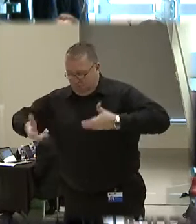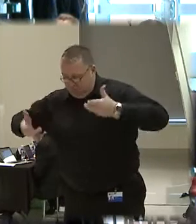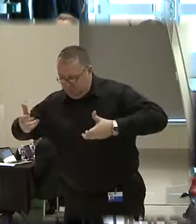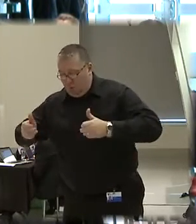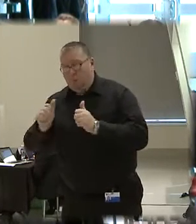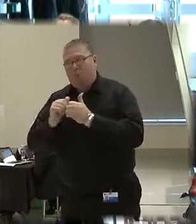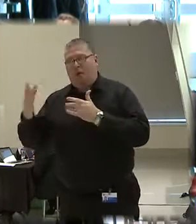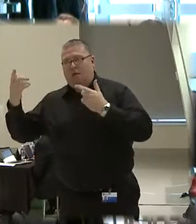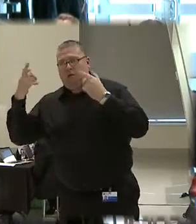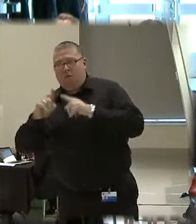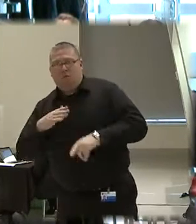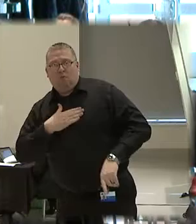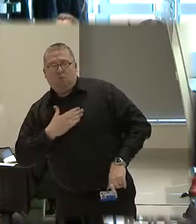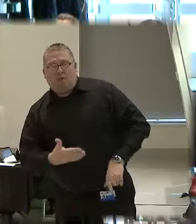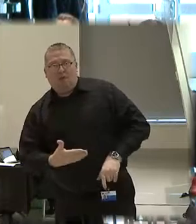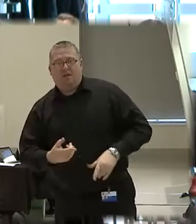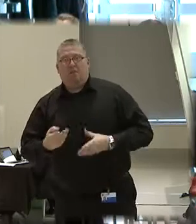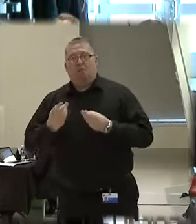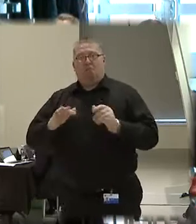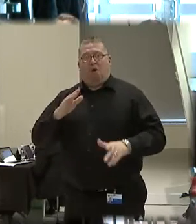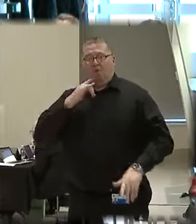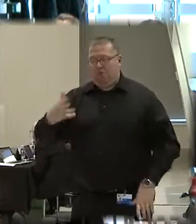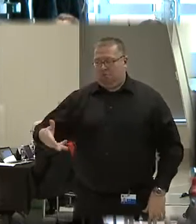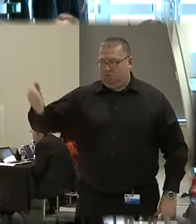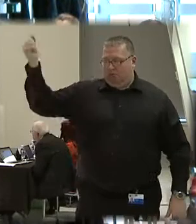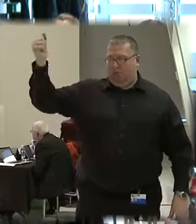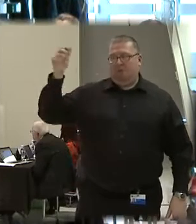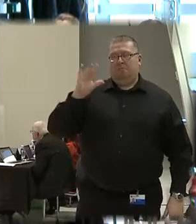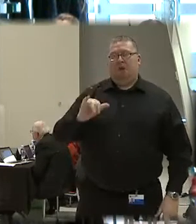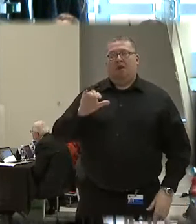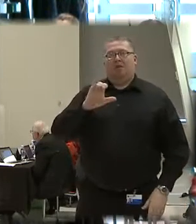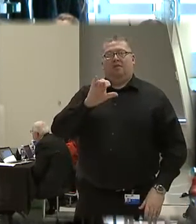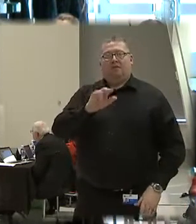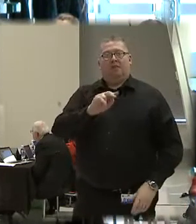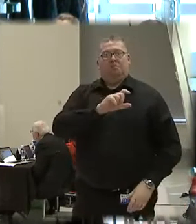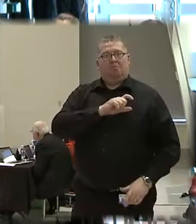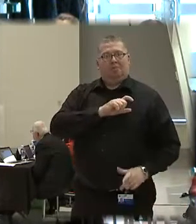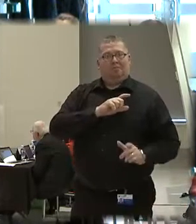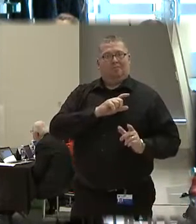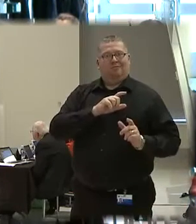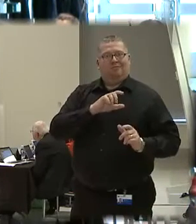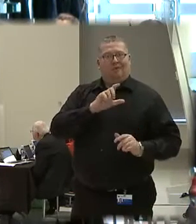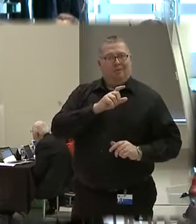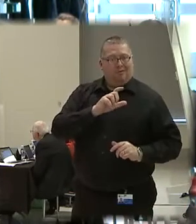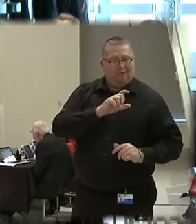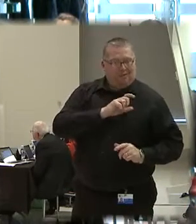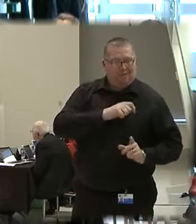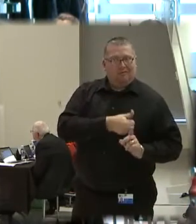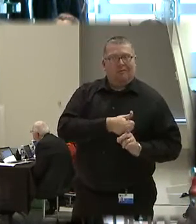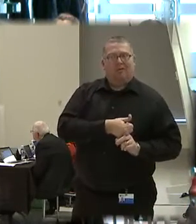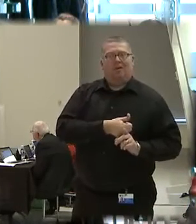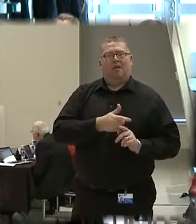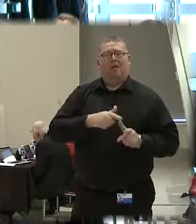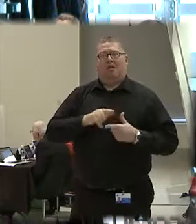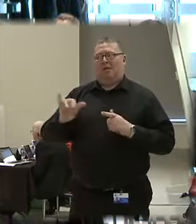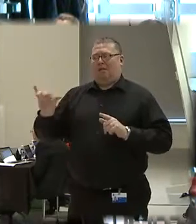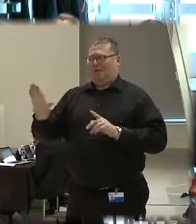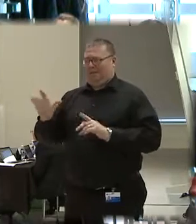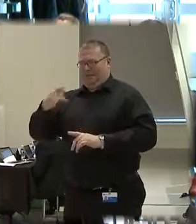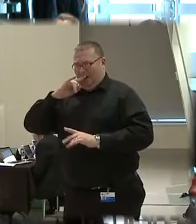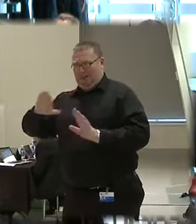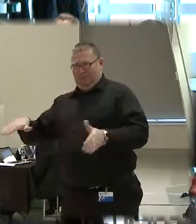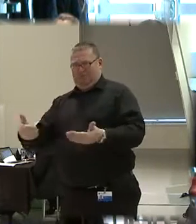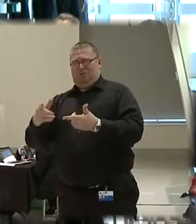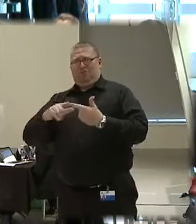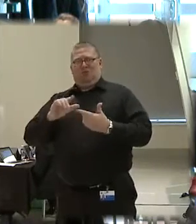without their consent, property is being seized by Cincinnati police officers, and this is their introduction to